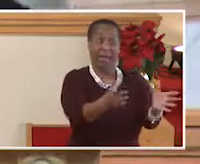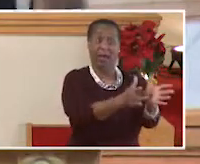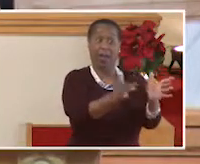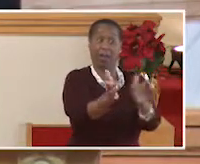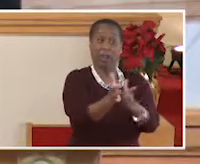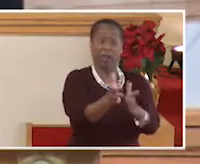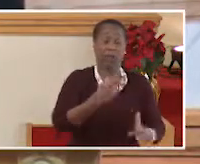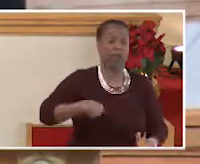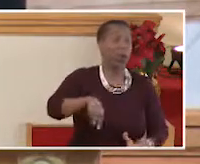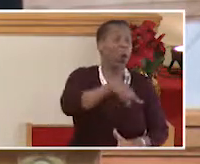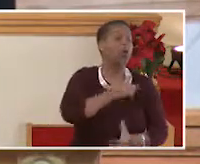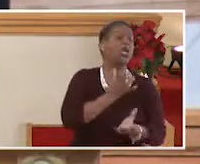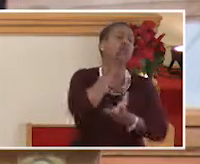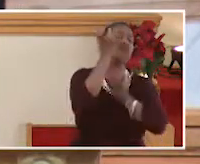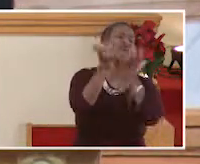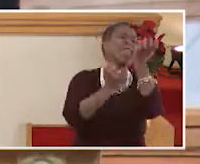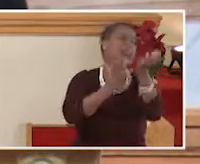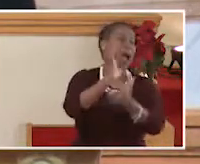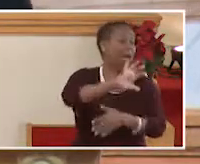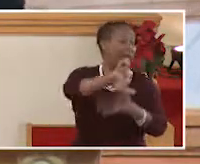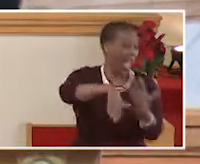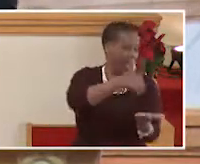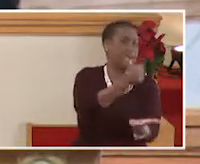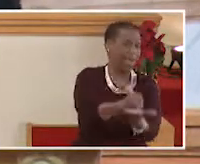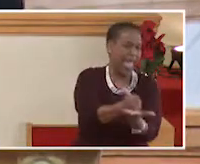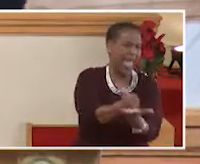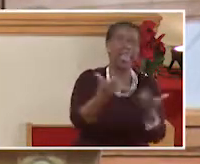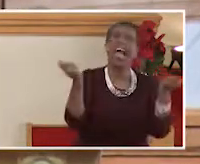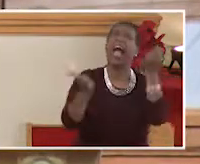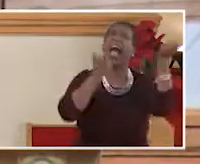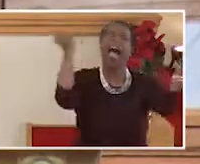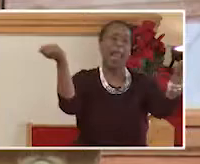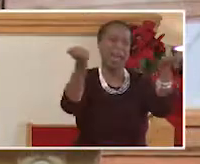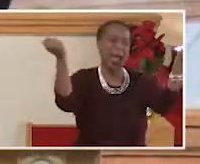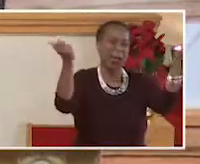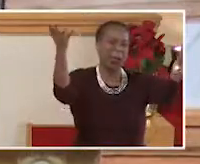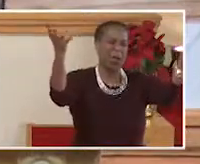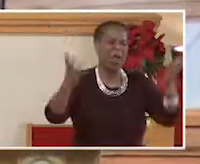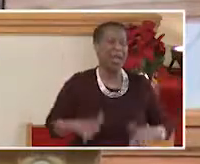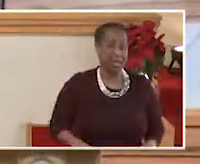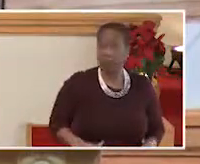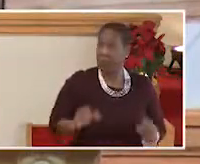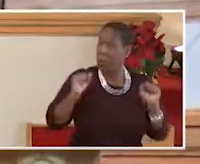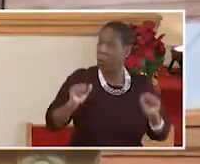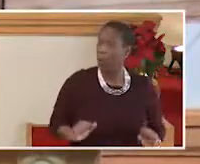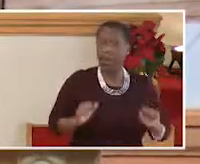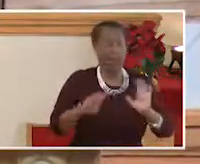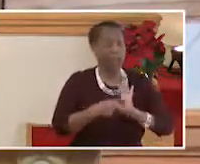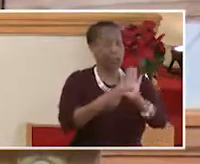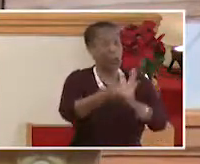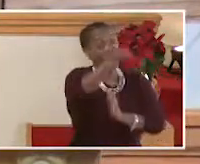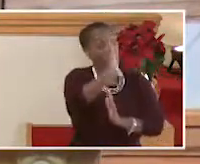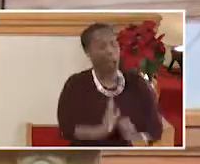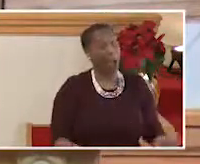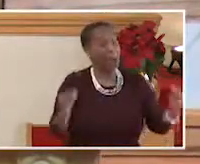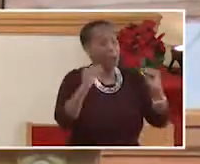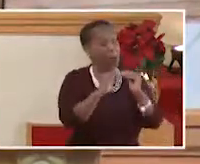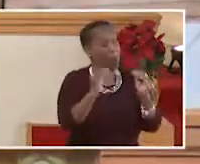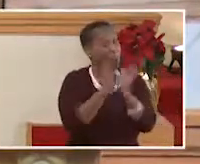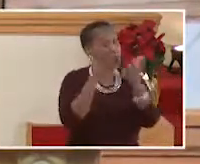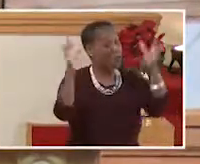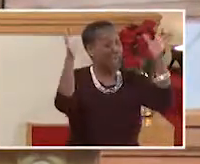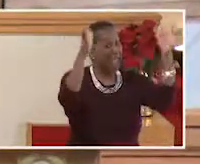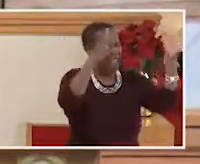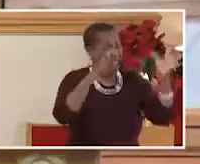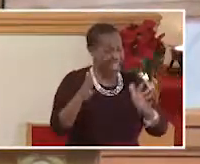we scream out, amen. Hallelujah. Can we give God some more praise in this